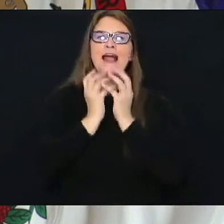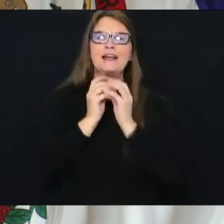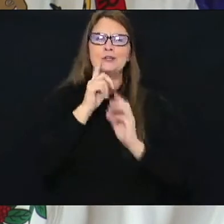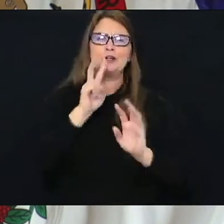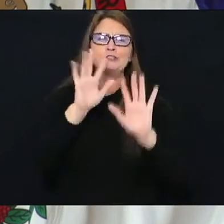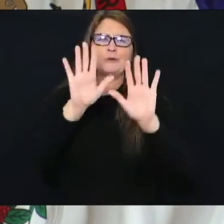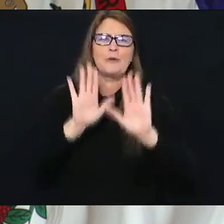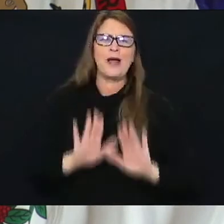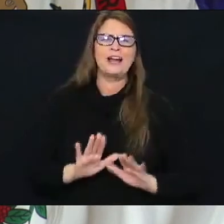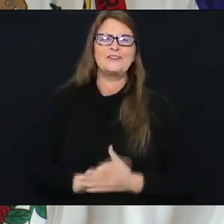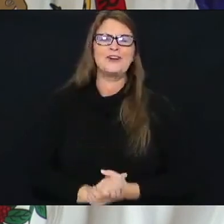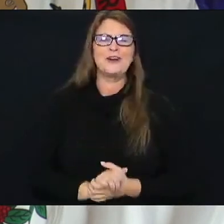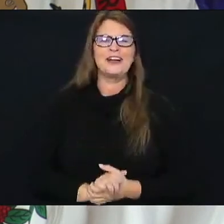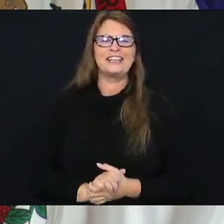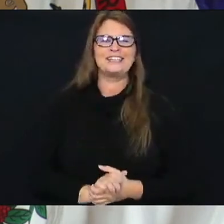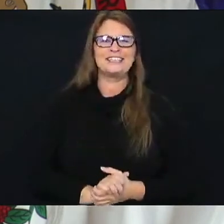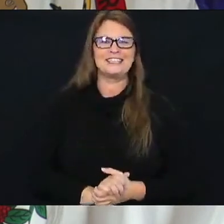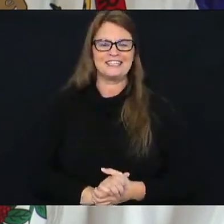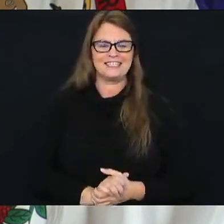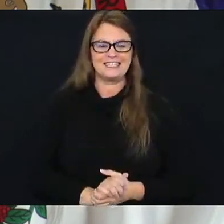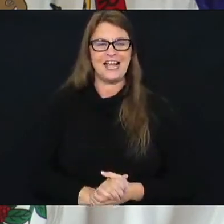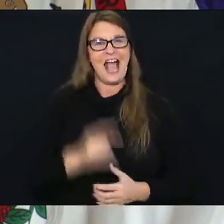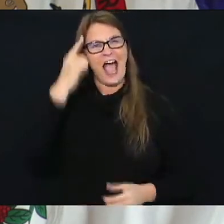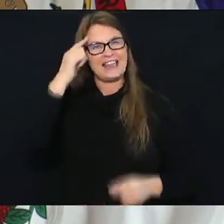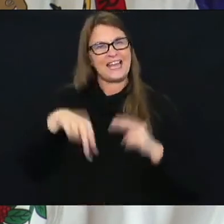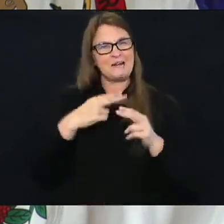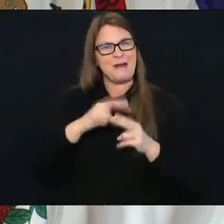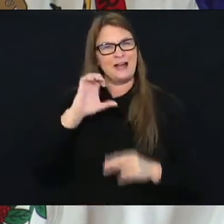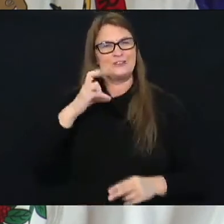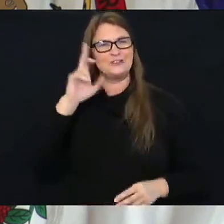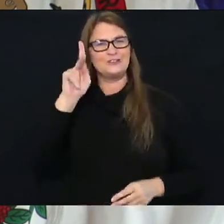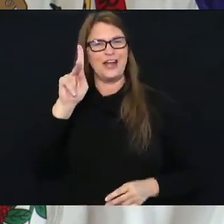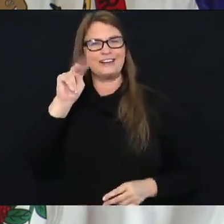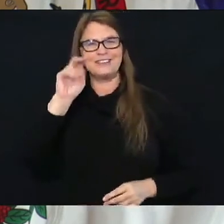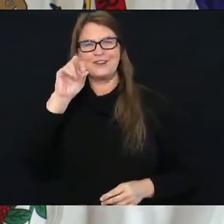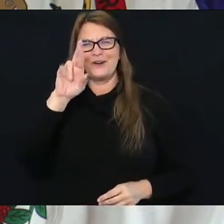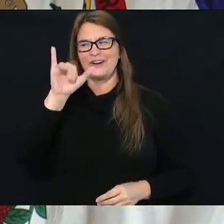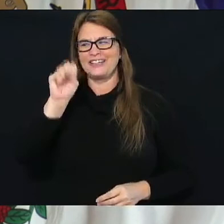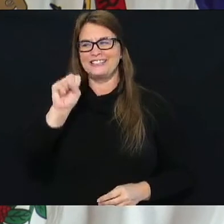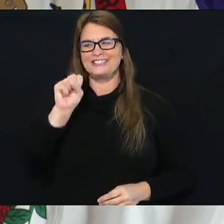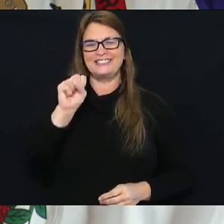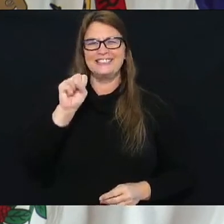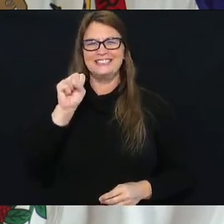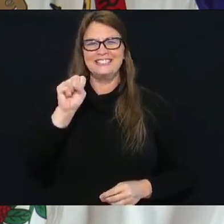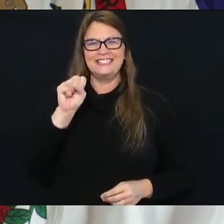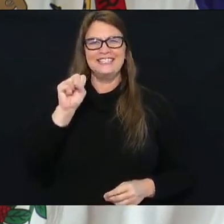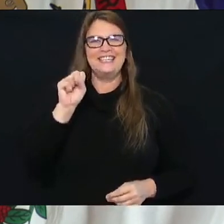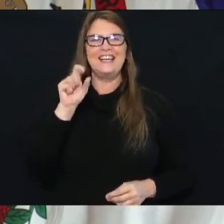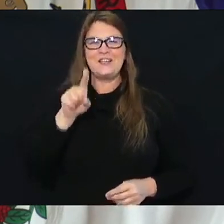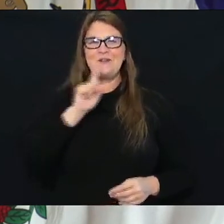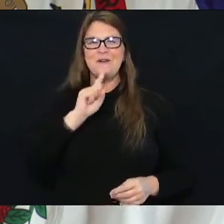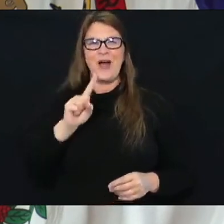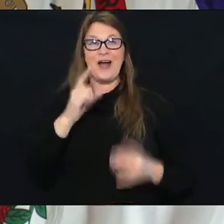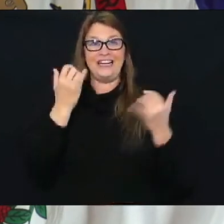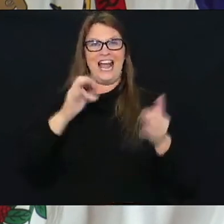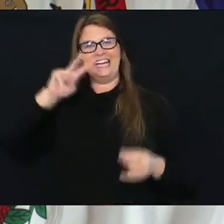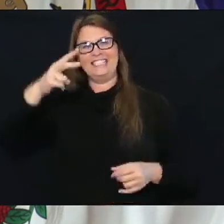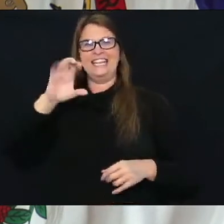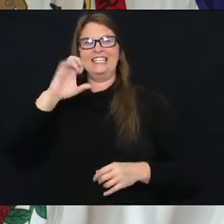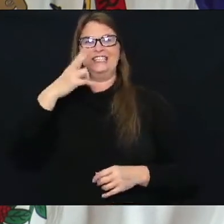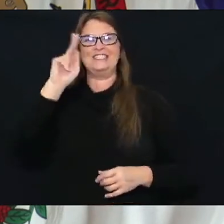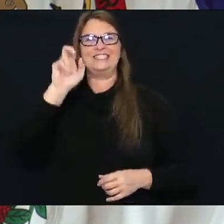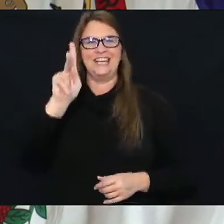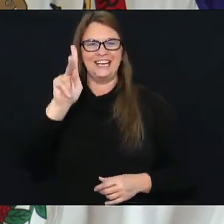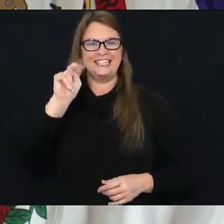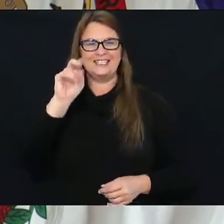great and everything, and I think about Chuck Norris. So maybe you're the second coming of Chuck Norris now and